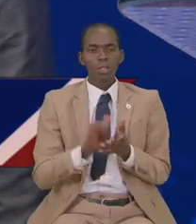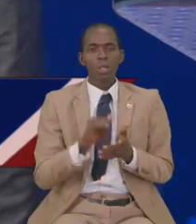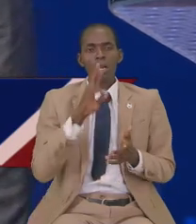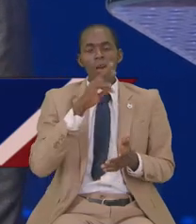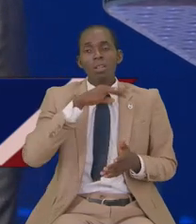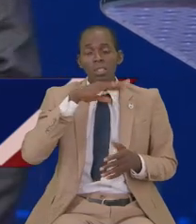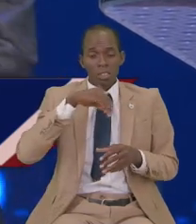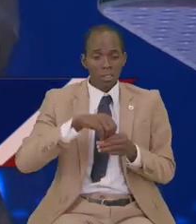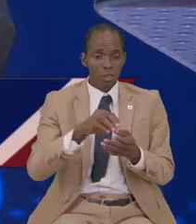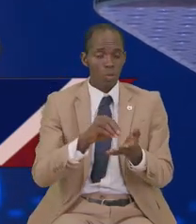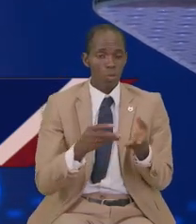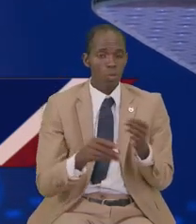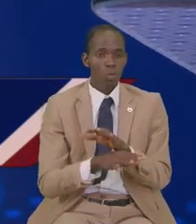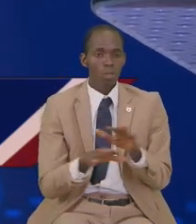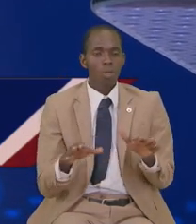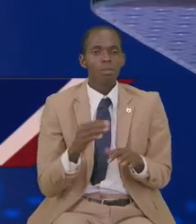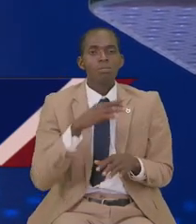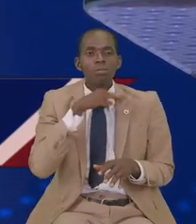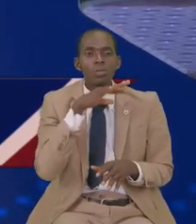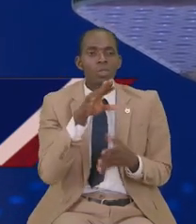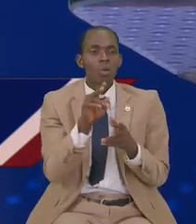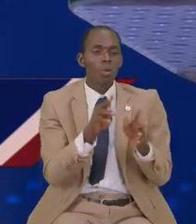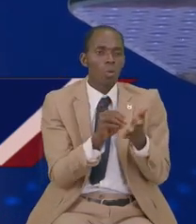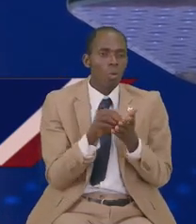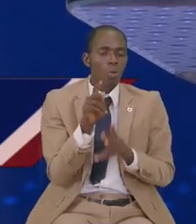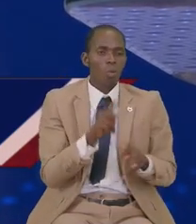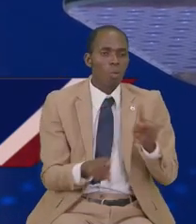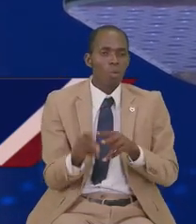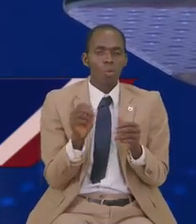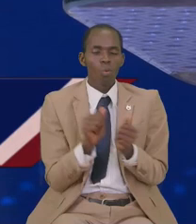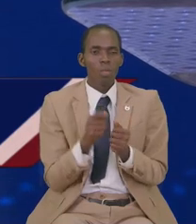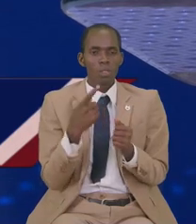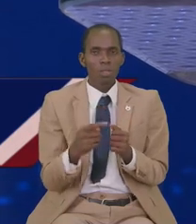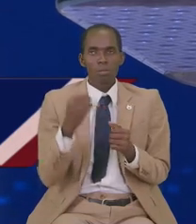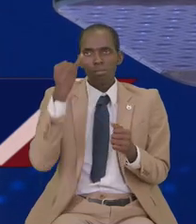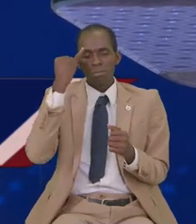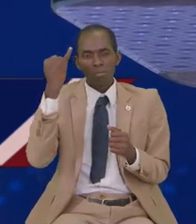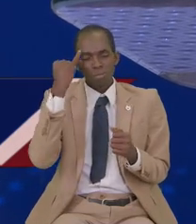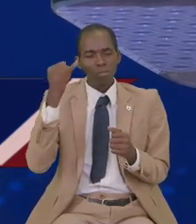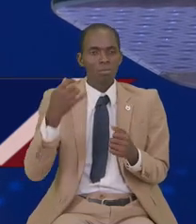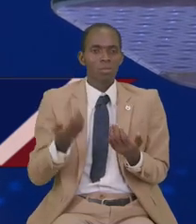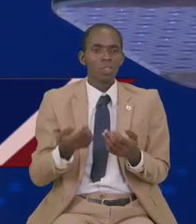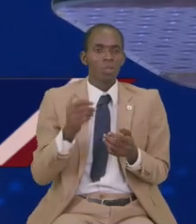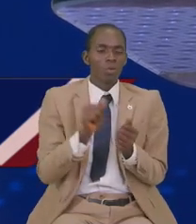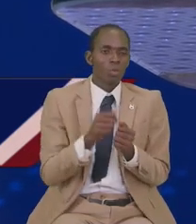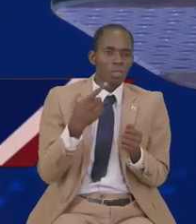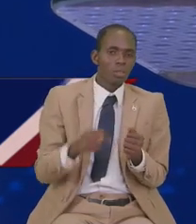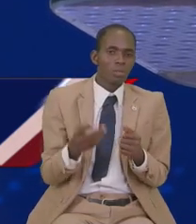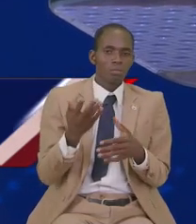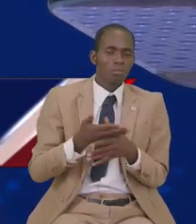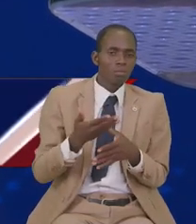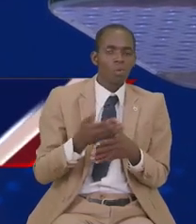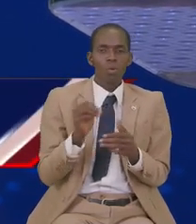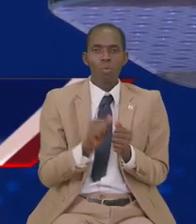own people with ideas, ideologies, and philosophies, and psychology, and idolatry, and